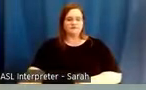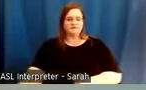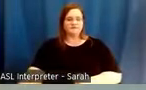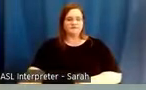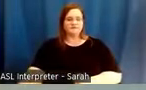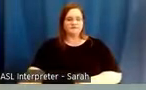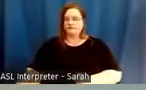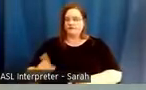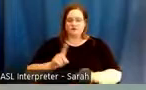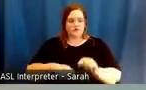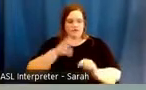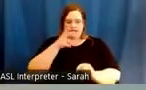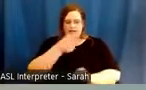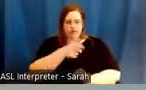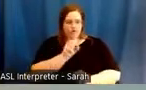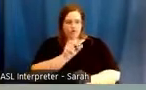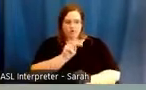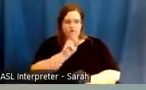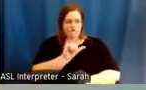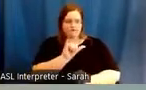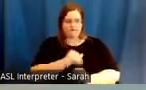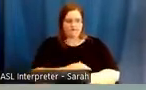We can't hear you, Sandy.